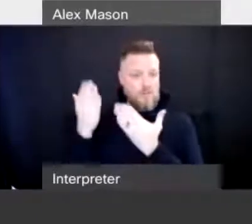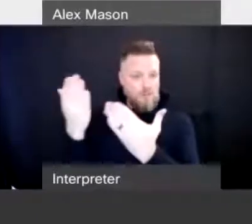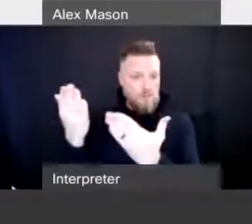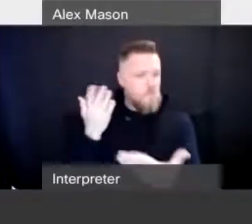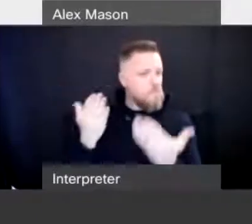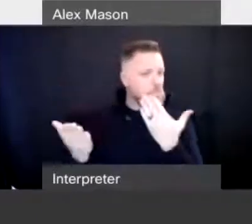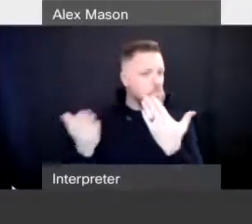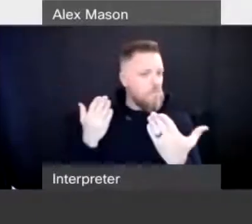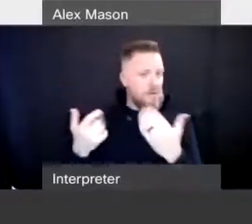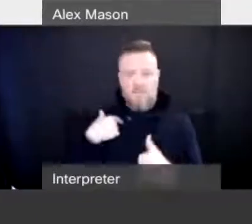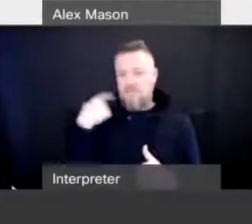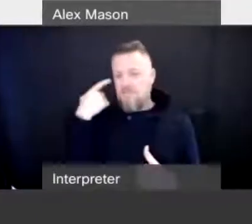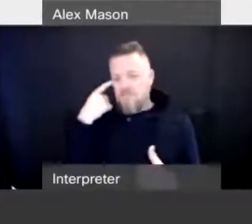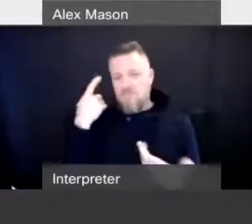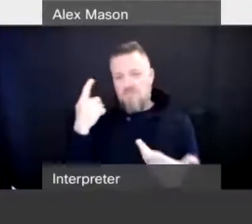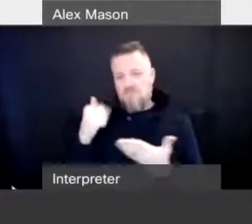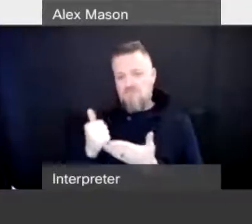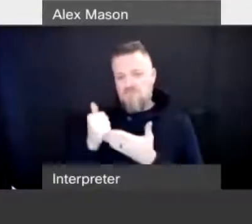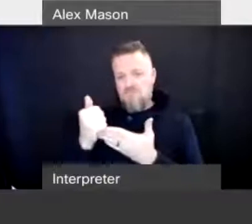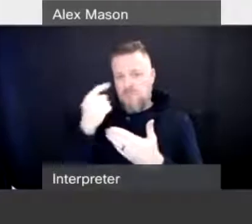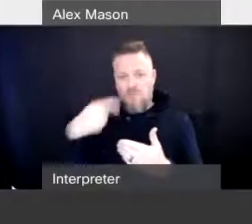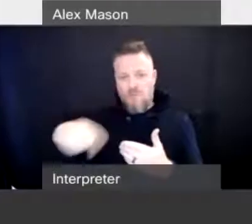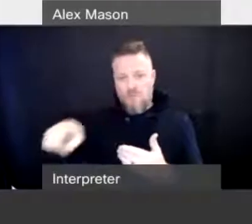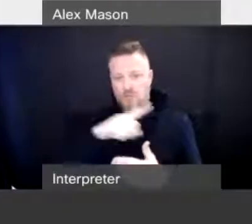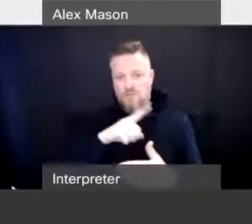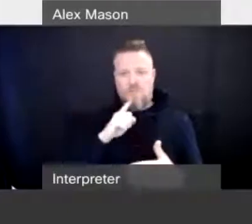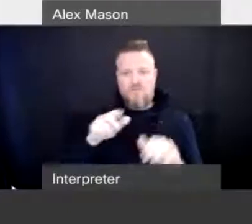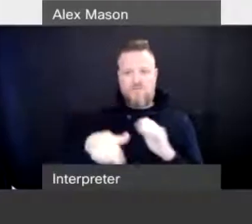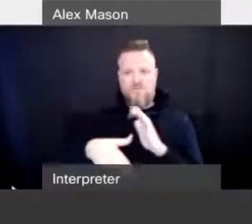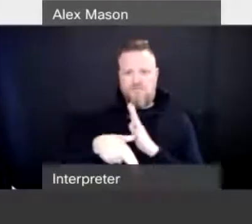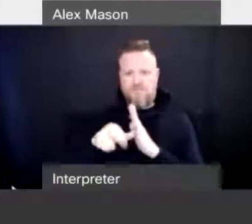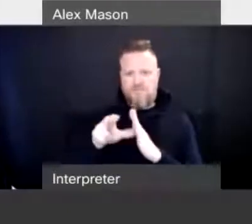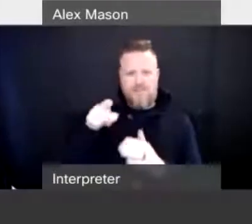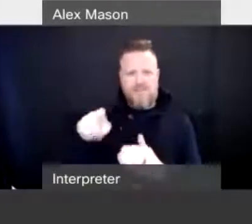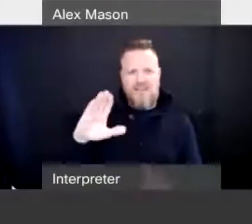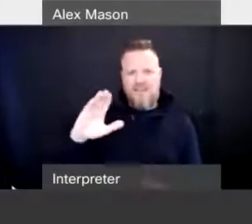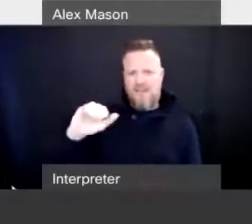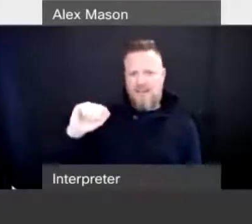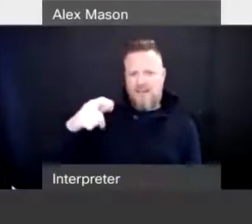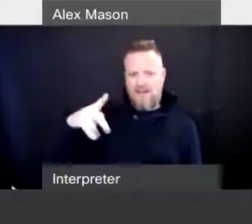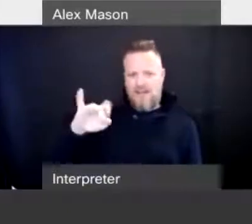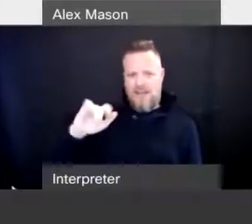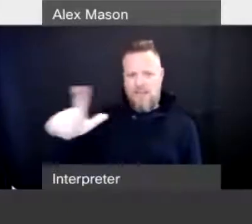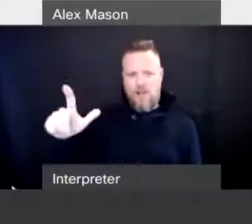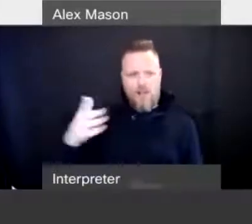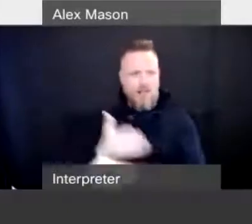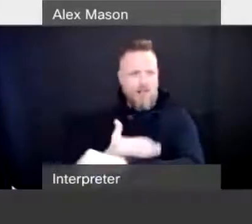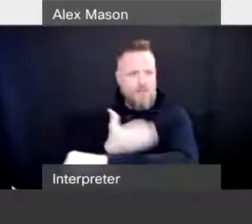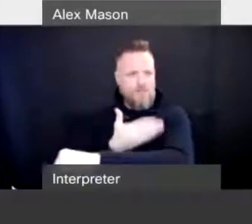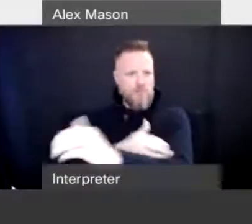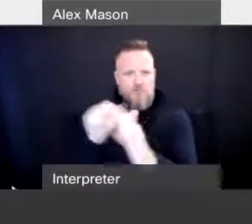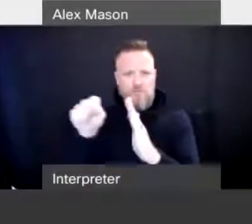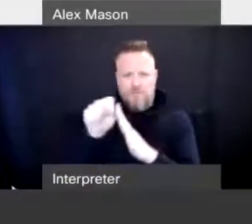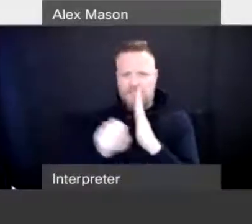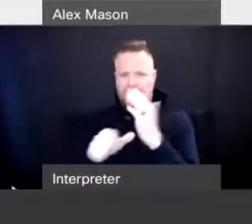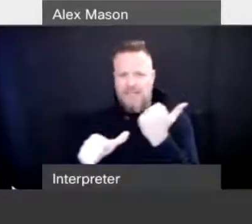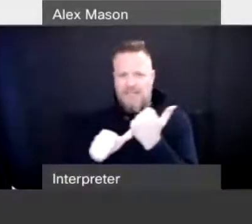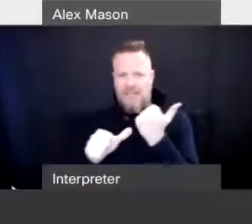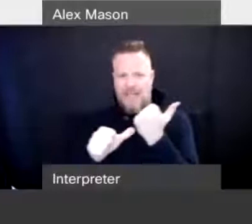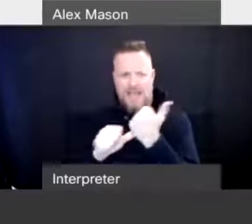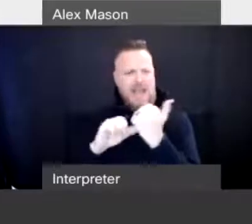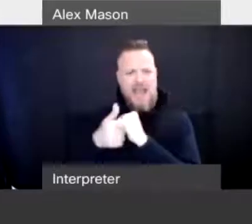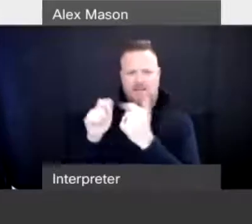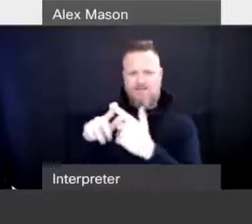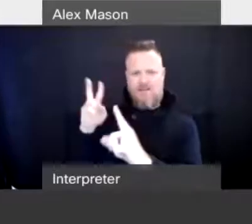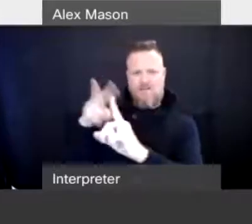be helpful to just review how is capital improvement state aid applicable to school districts, and how